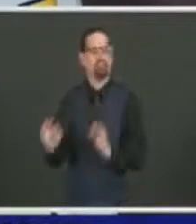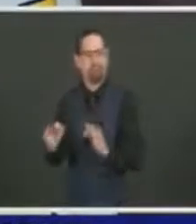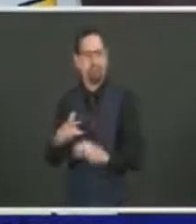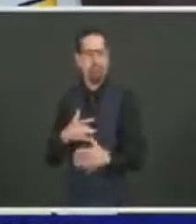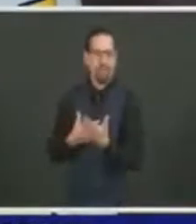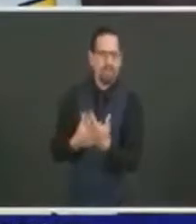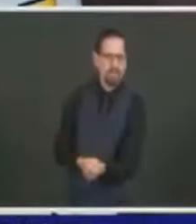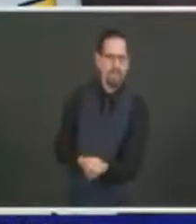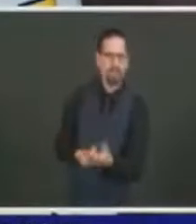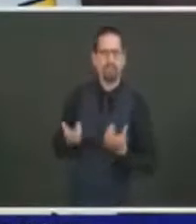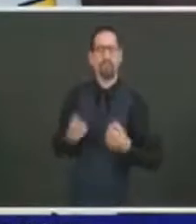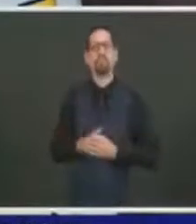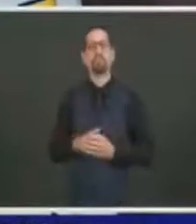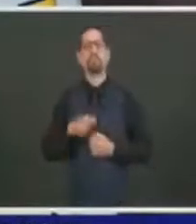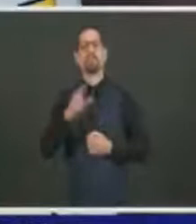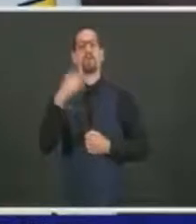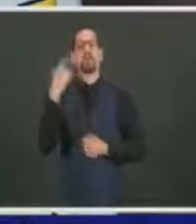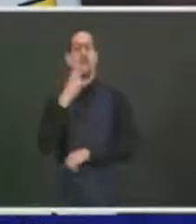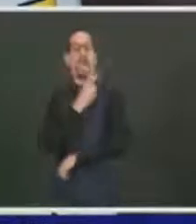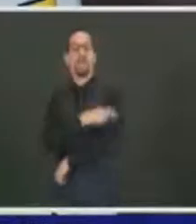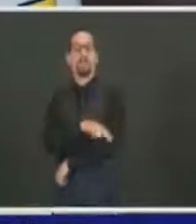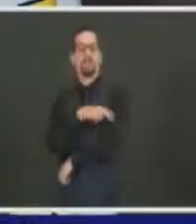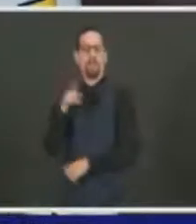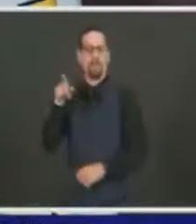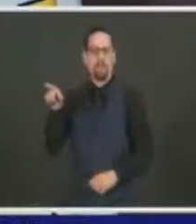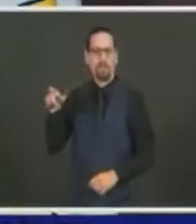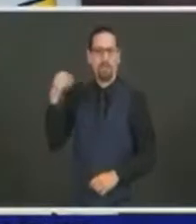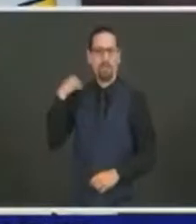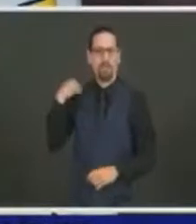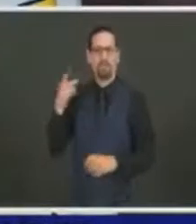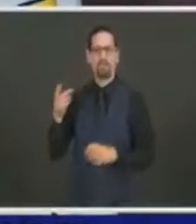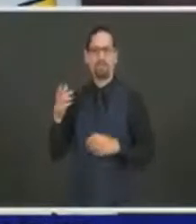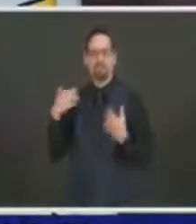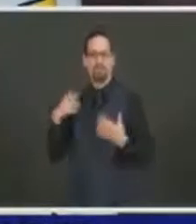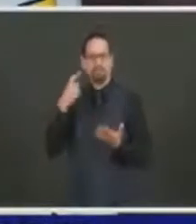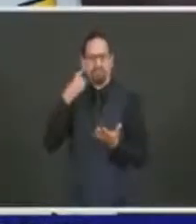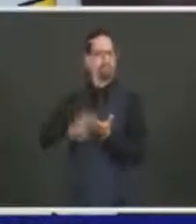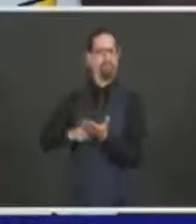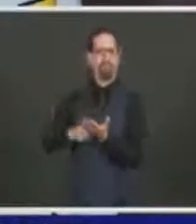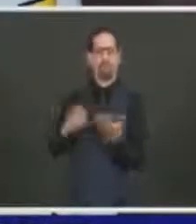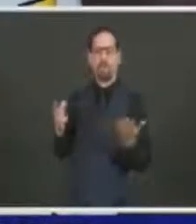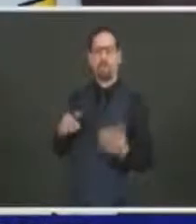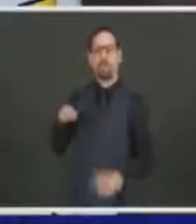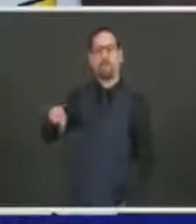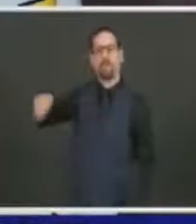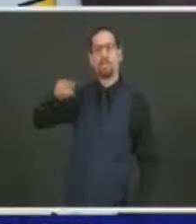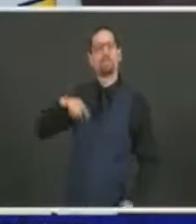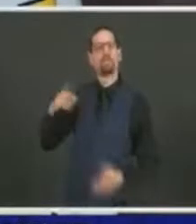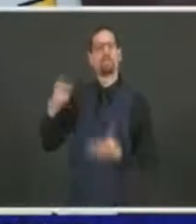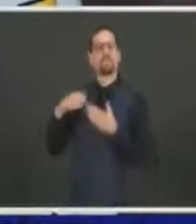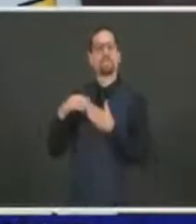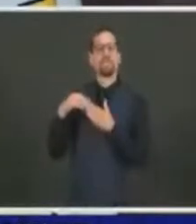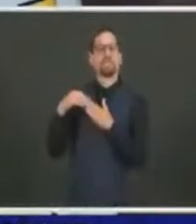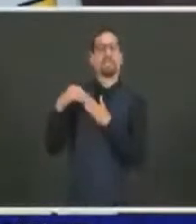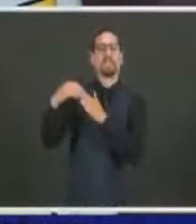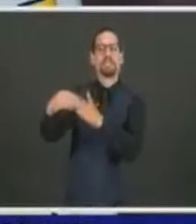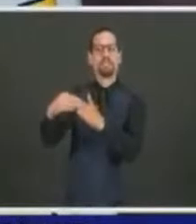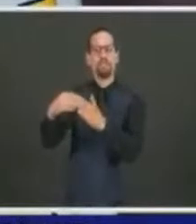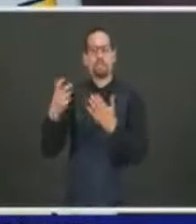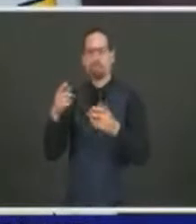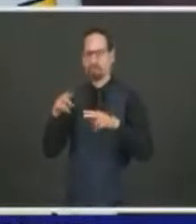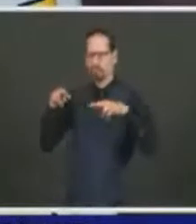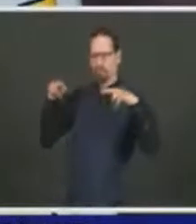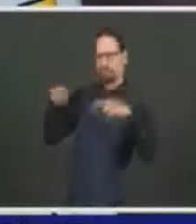But hospitalization obviously is a lagging indicator. A leading indicator would be how many people are getting tested